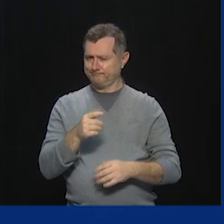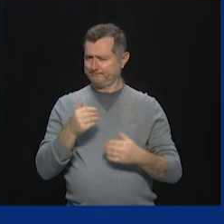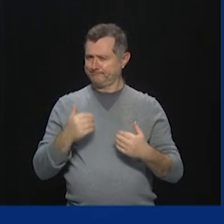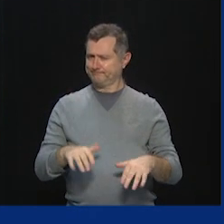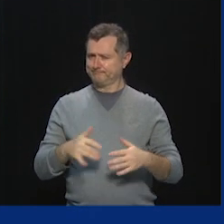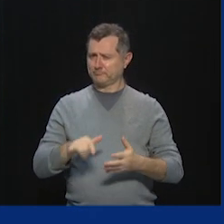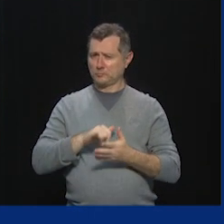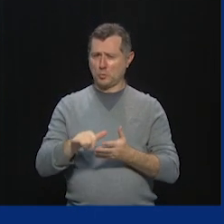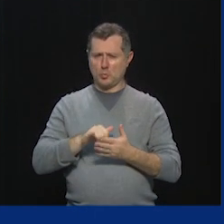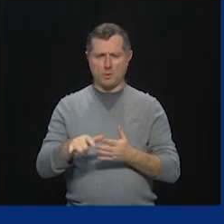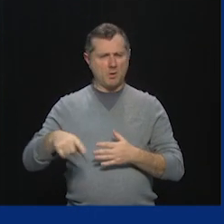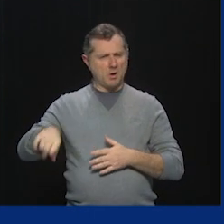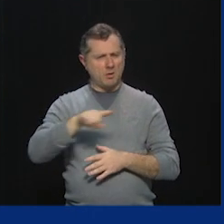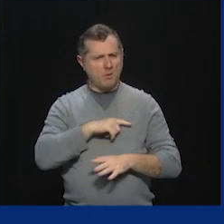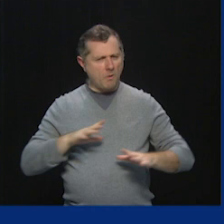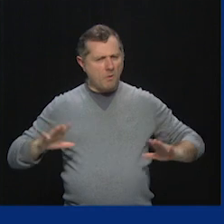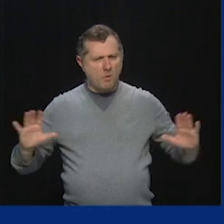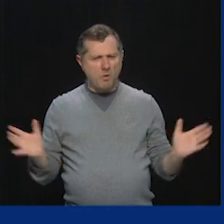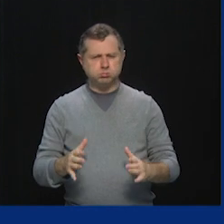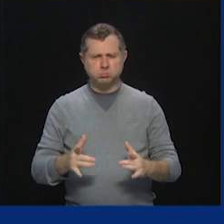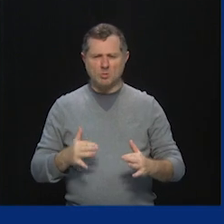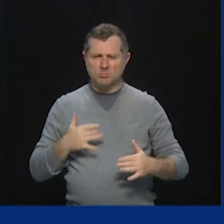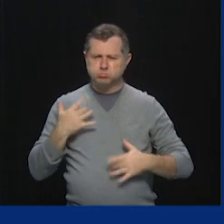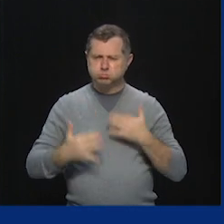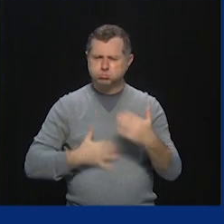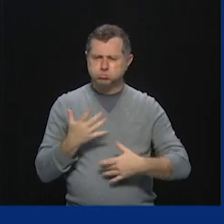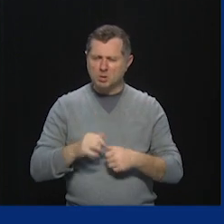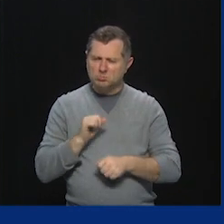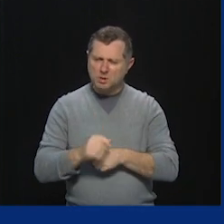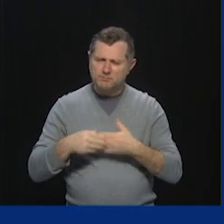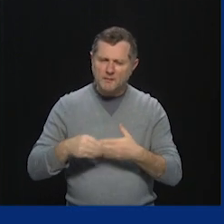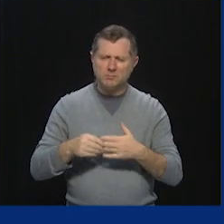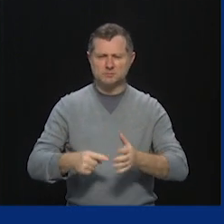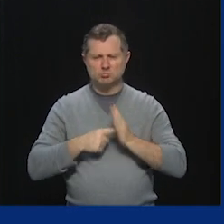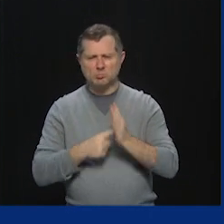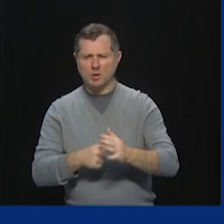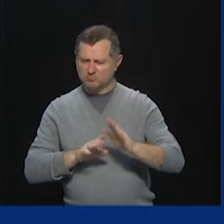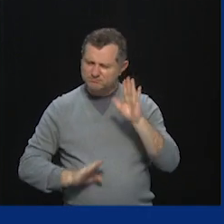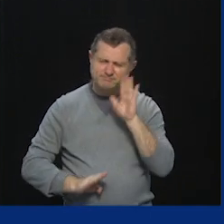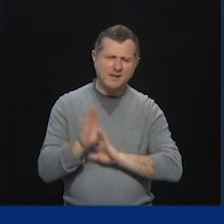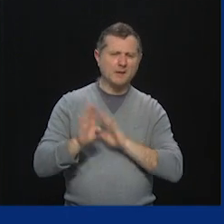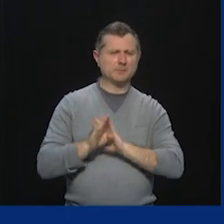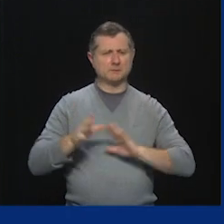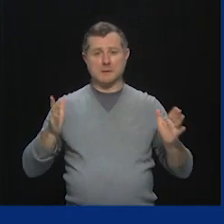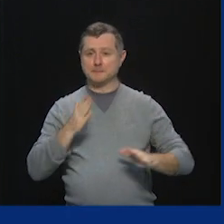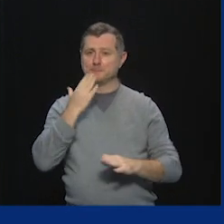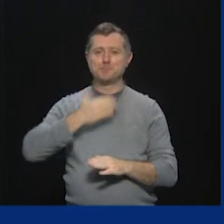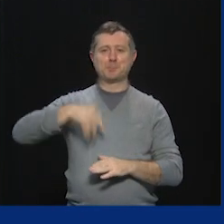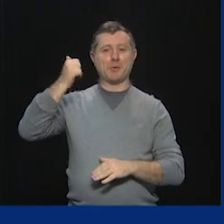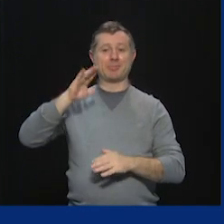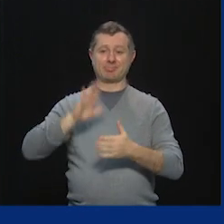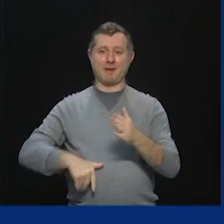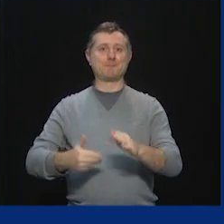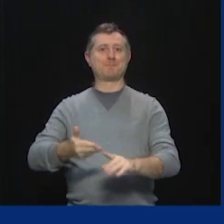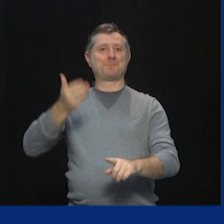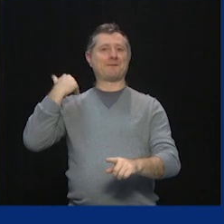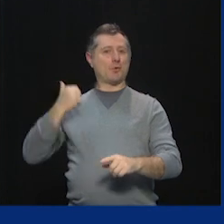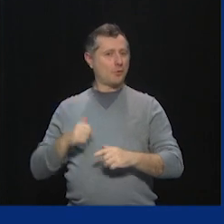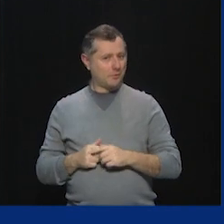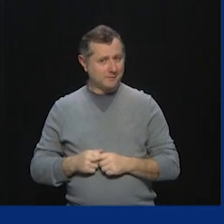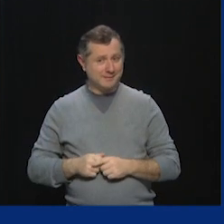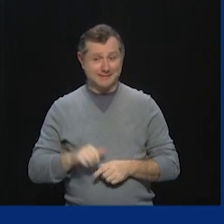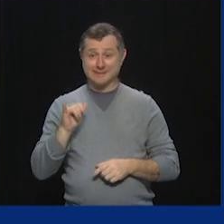and showed their resiliency and truly built back stronger and better than ever before. And that is actually where we are